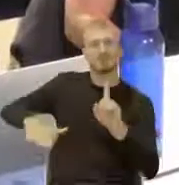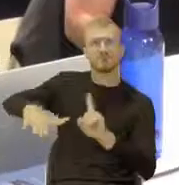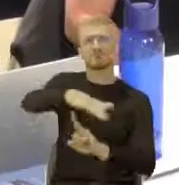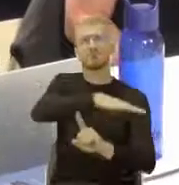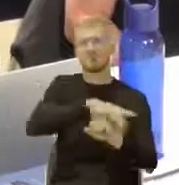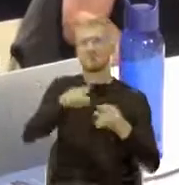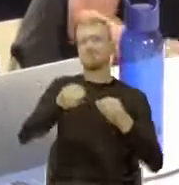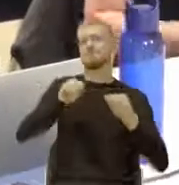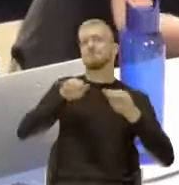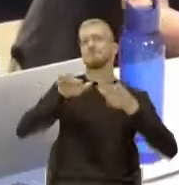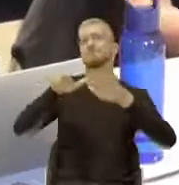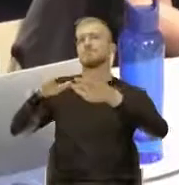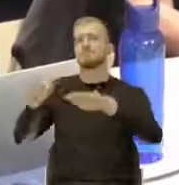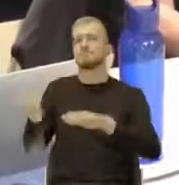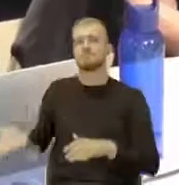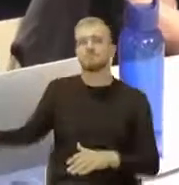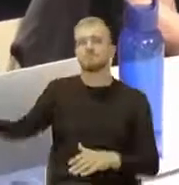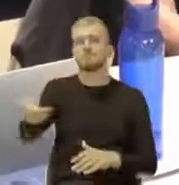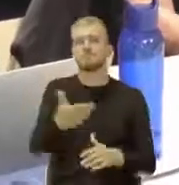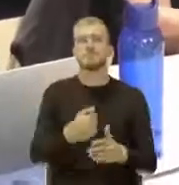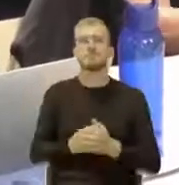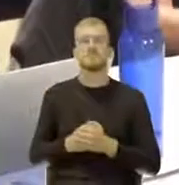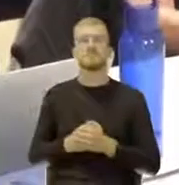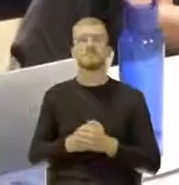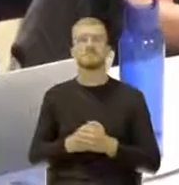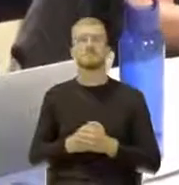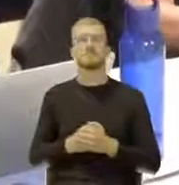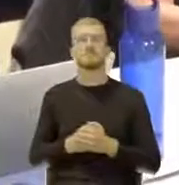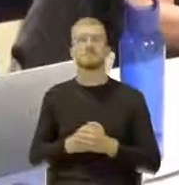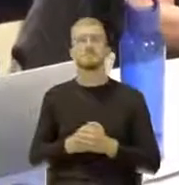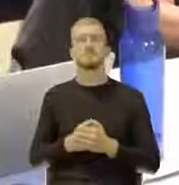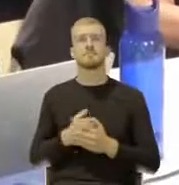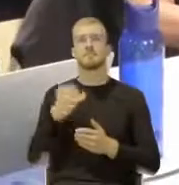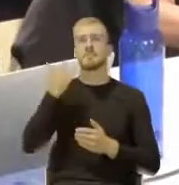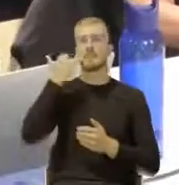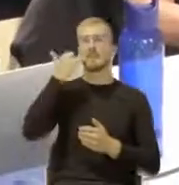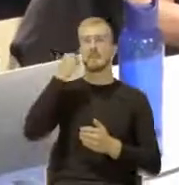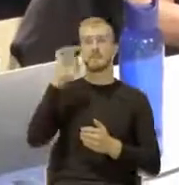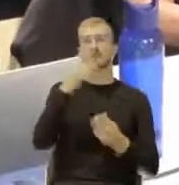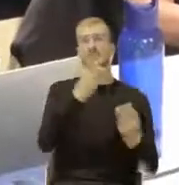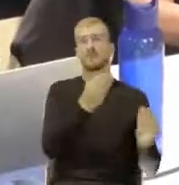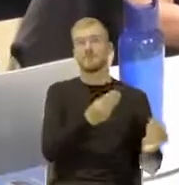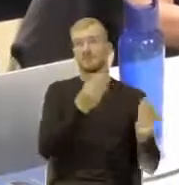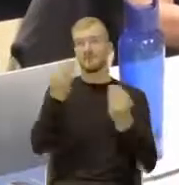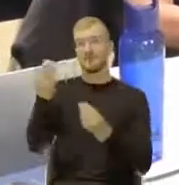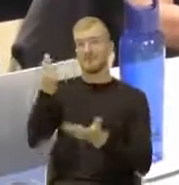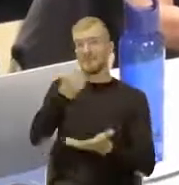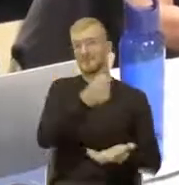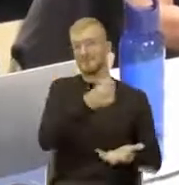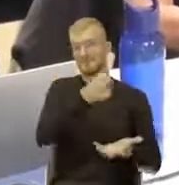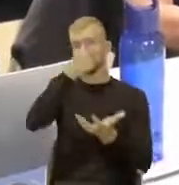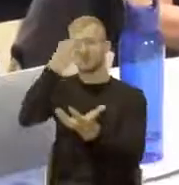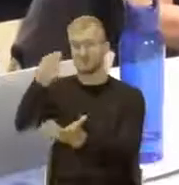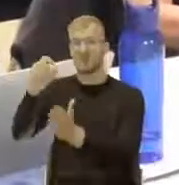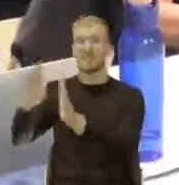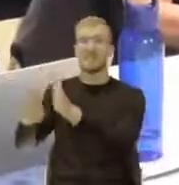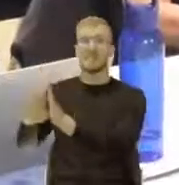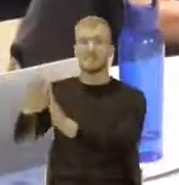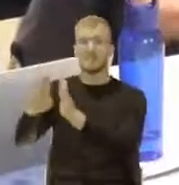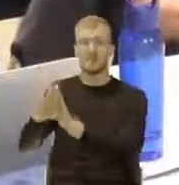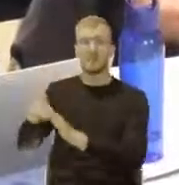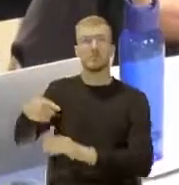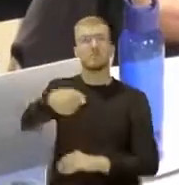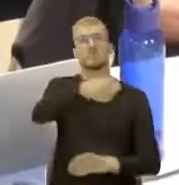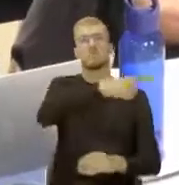only use their convening authority, partnership, voice, and power of example most effectively when they do so taking